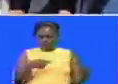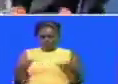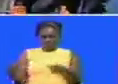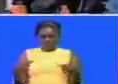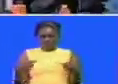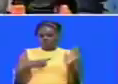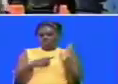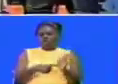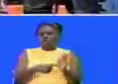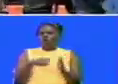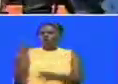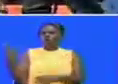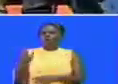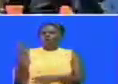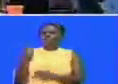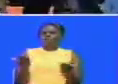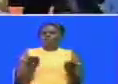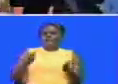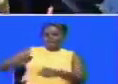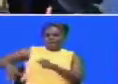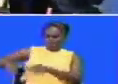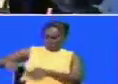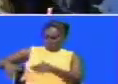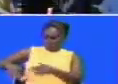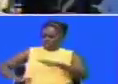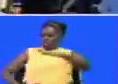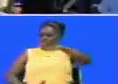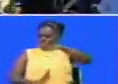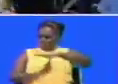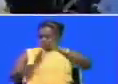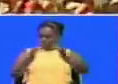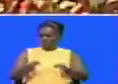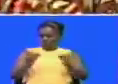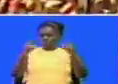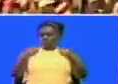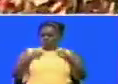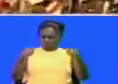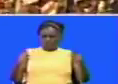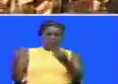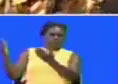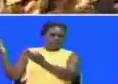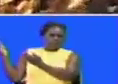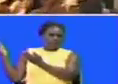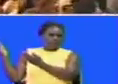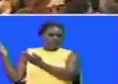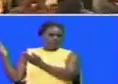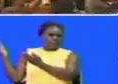Wednesday at the historic Bomas of Kenya when top guns in opposition